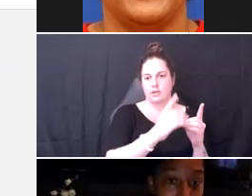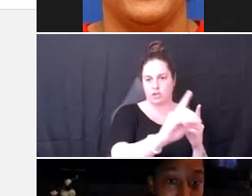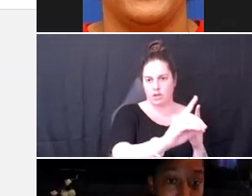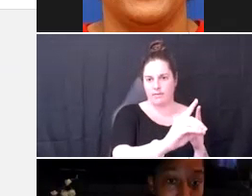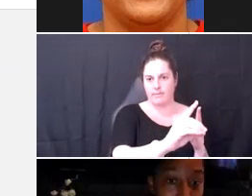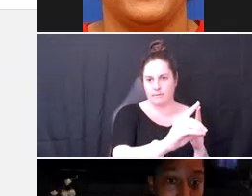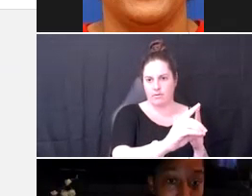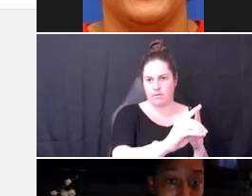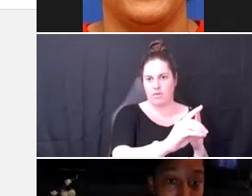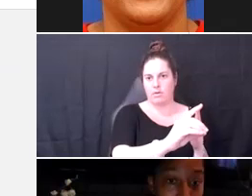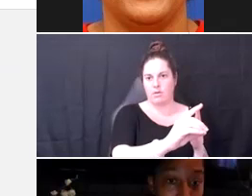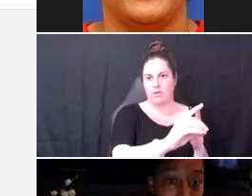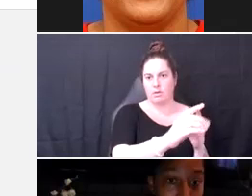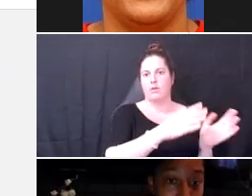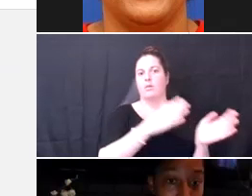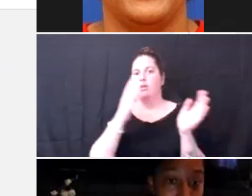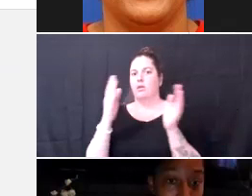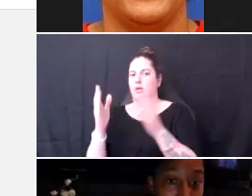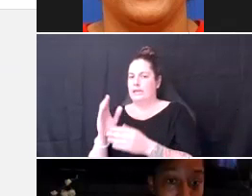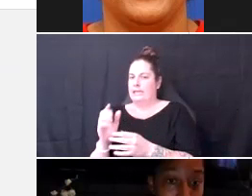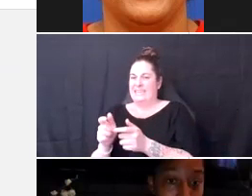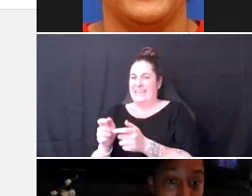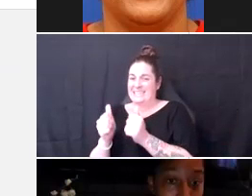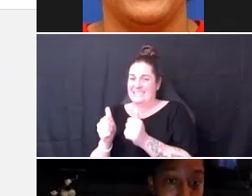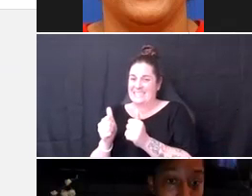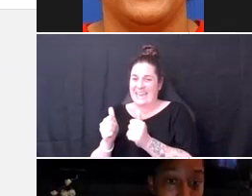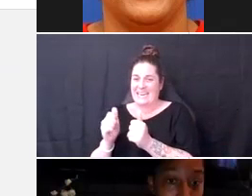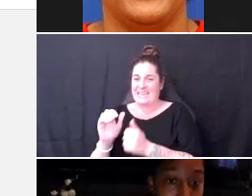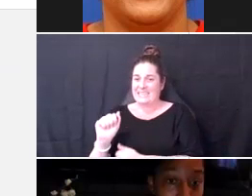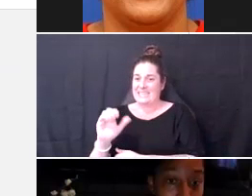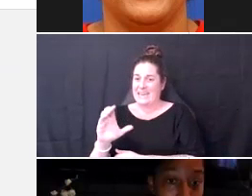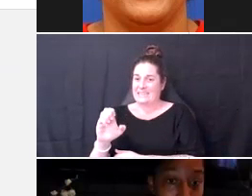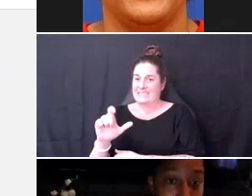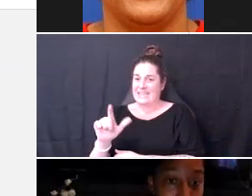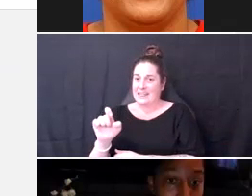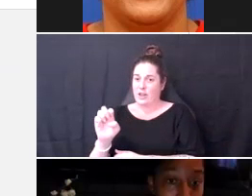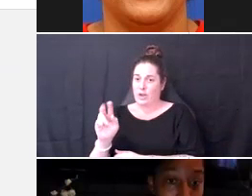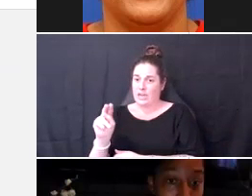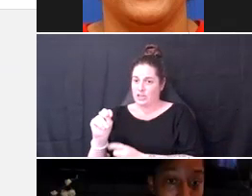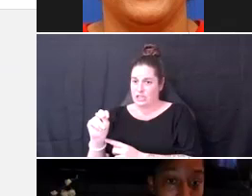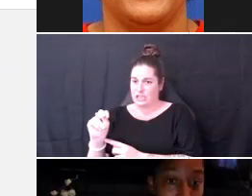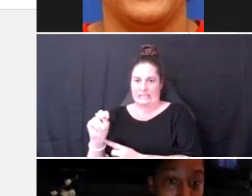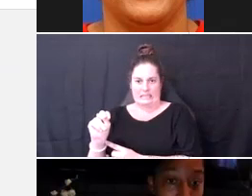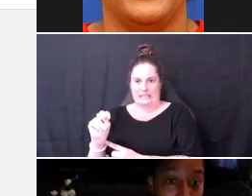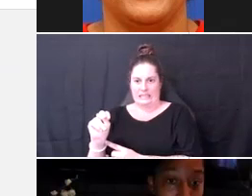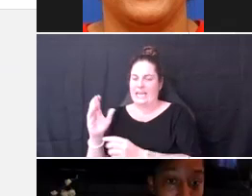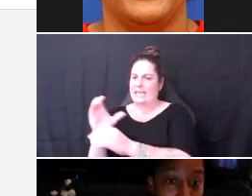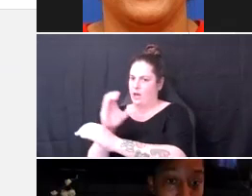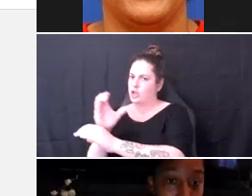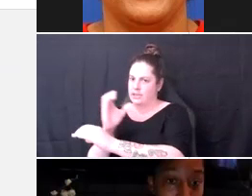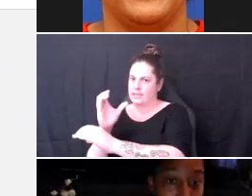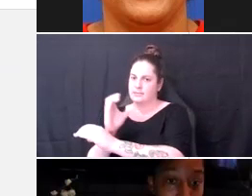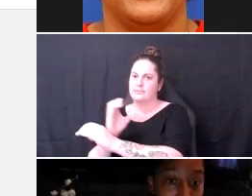Instantaneous acceleration, we don't really calculate that again because that's a calculus kind of thing, but you get the idea. It would be